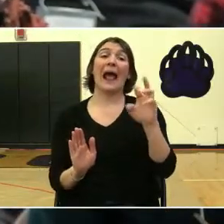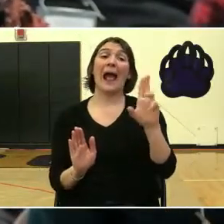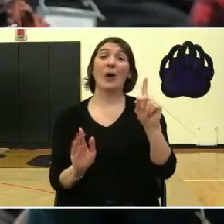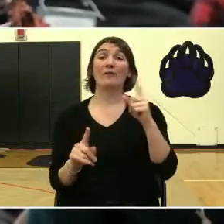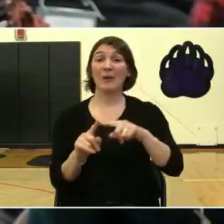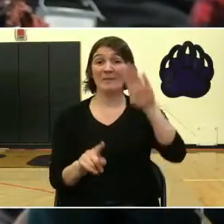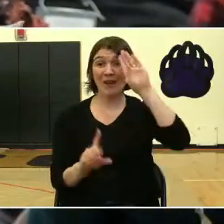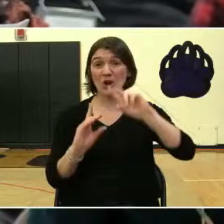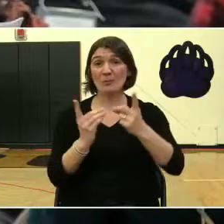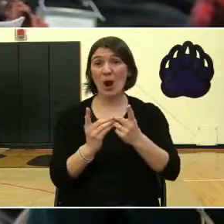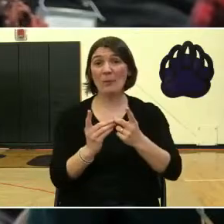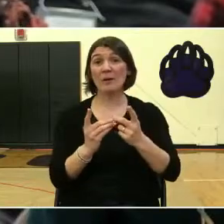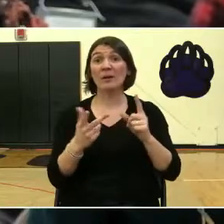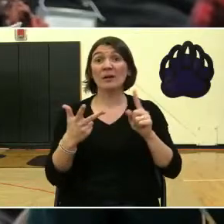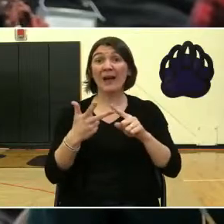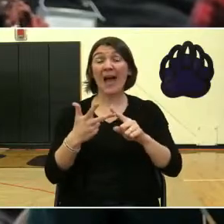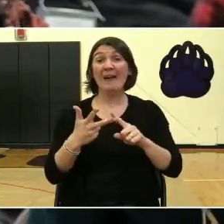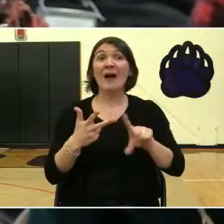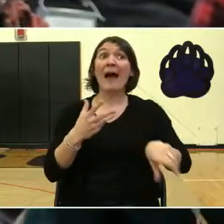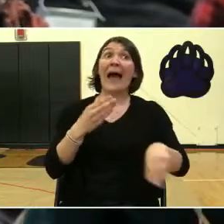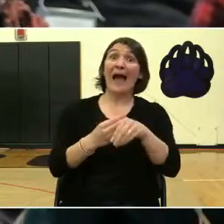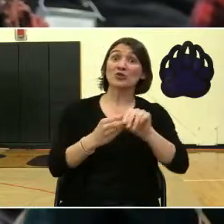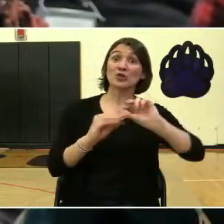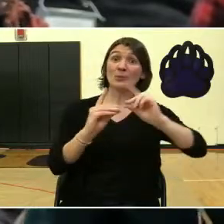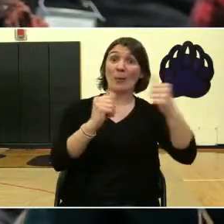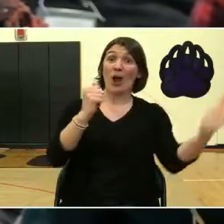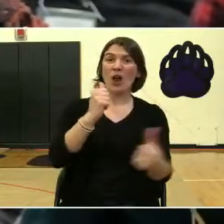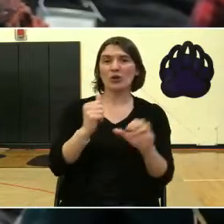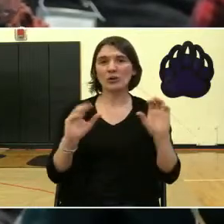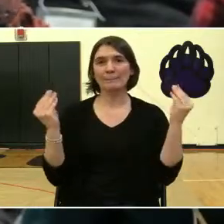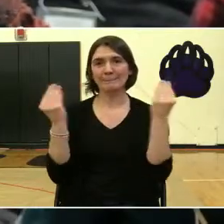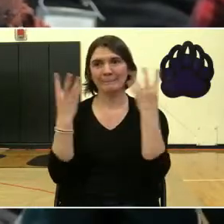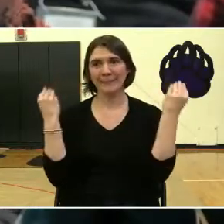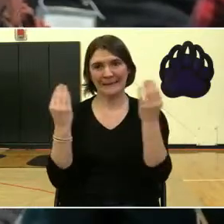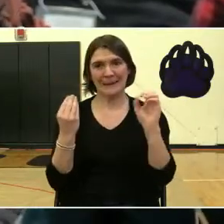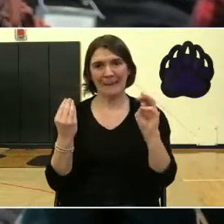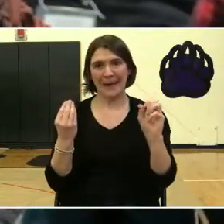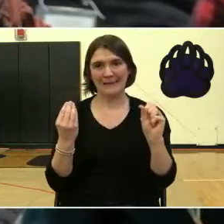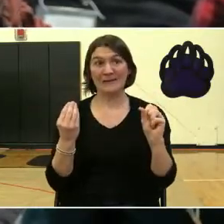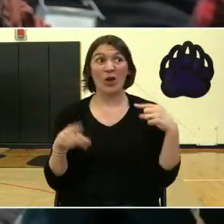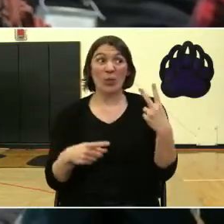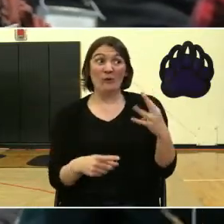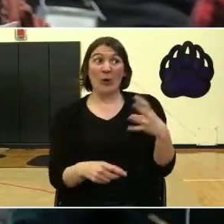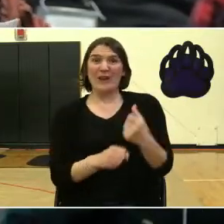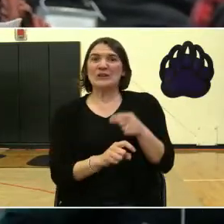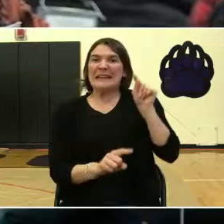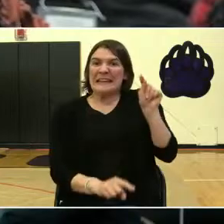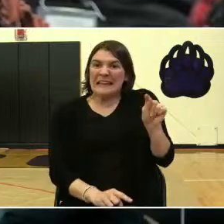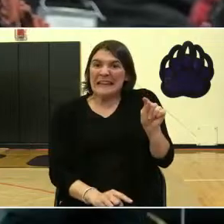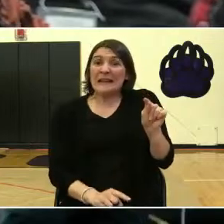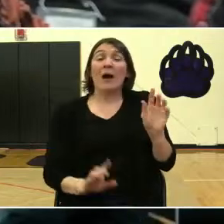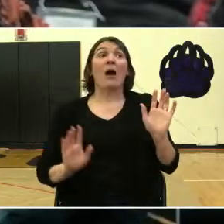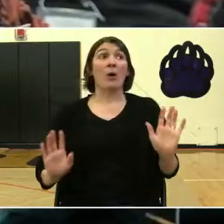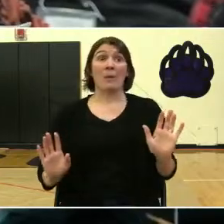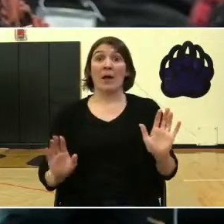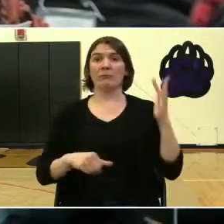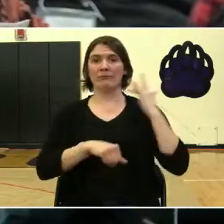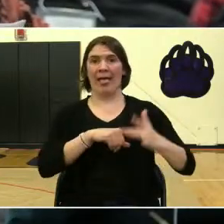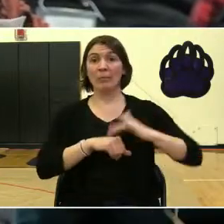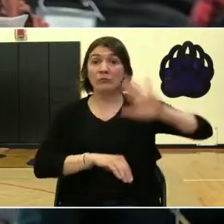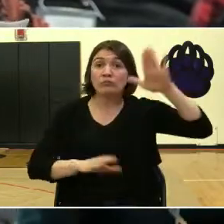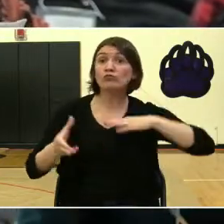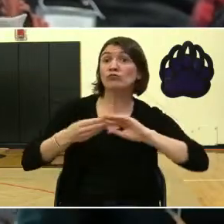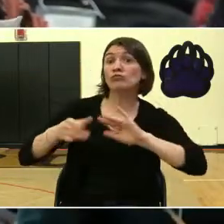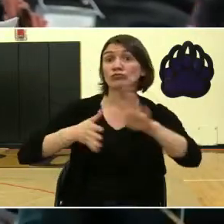department who now has an additional Department under him and in the process of the last three or four years has been highly available to